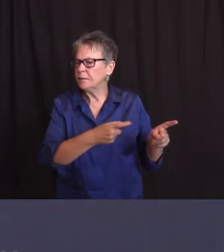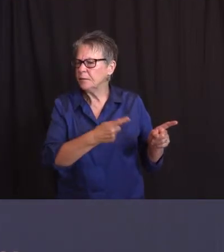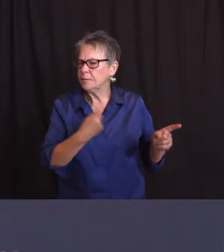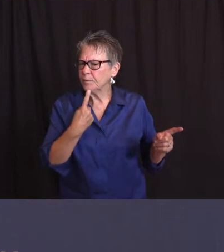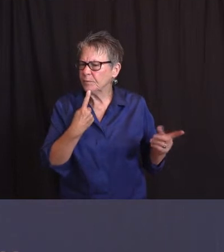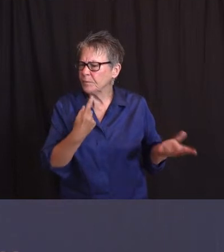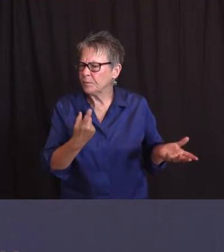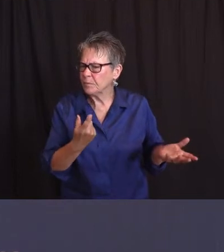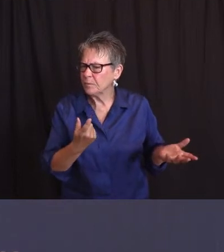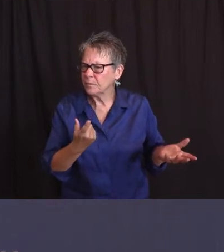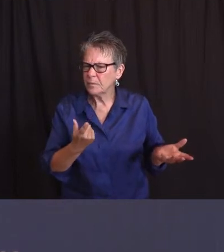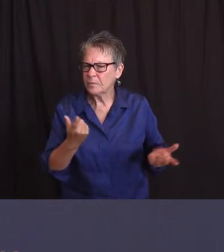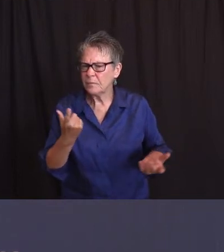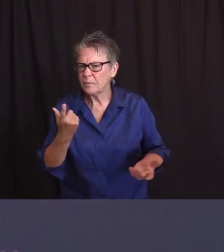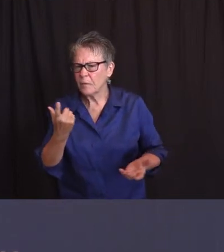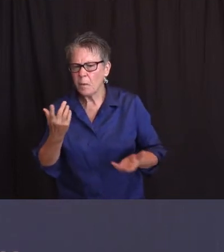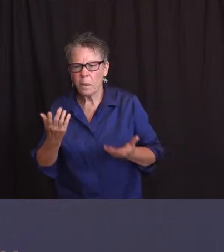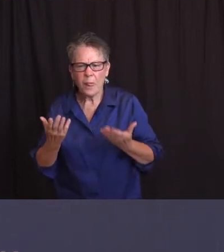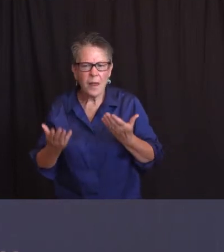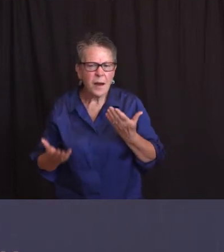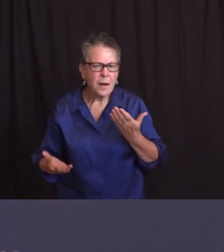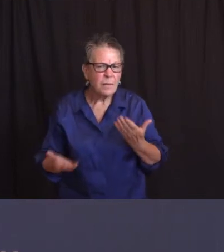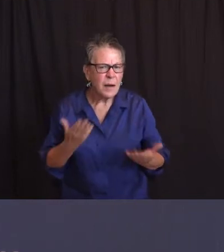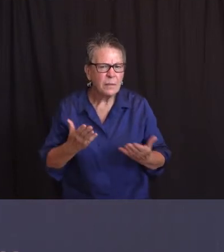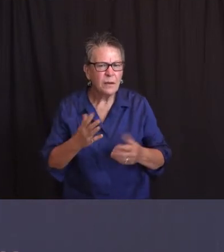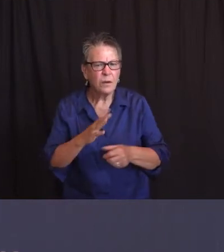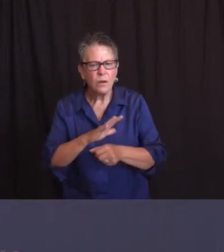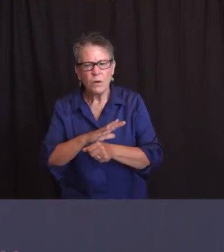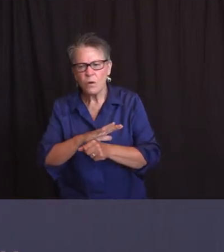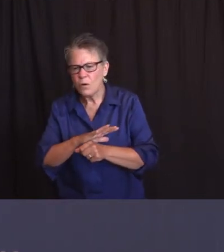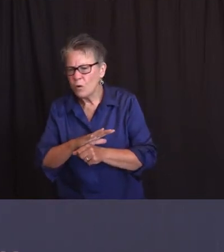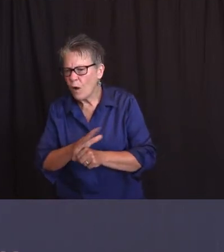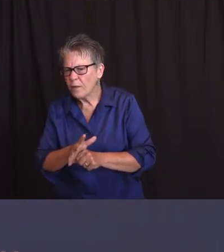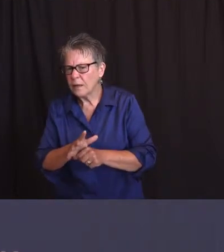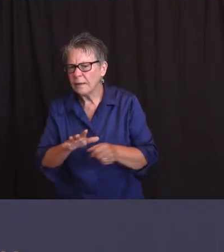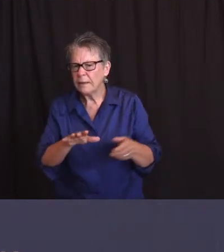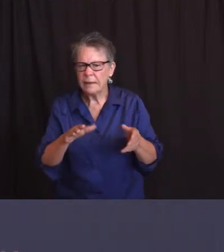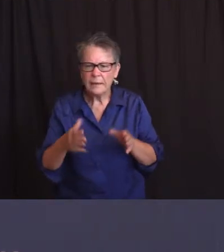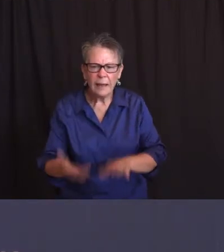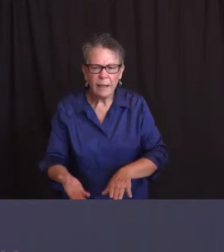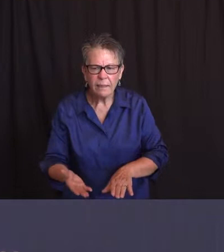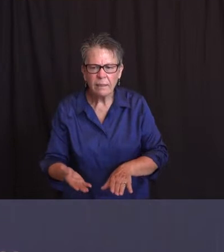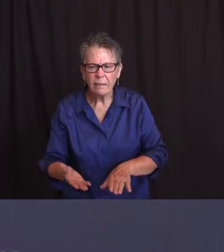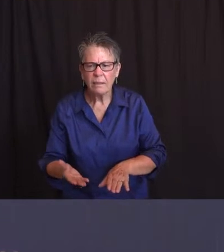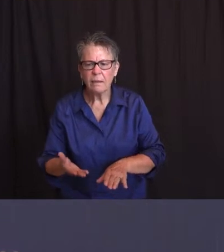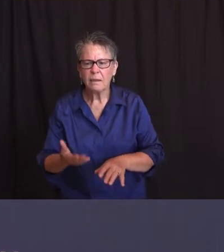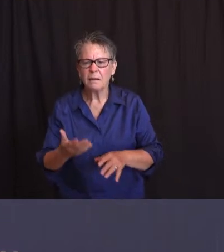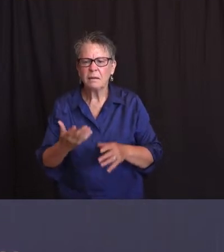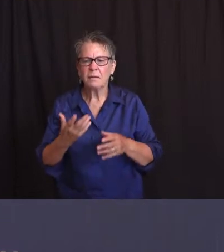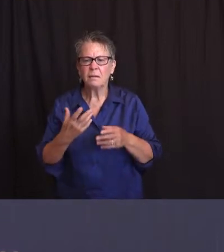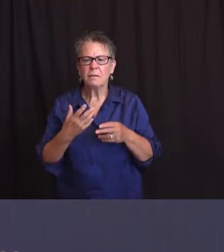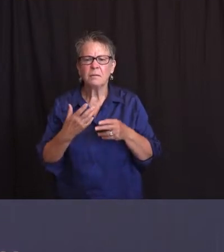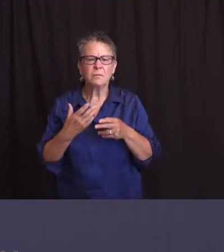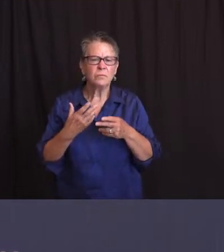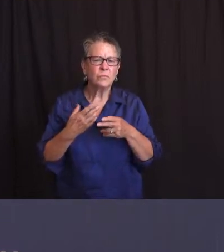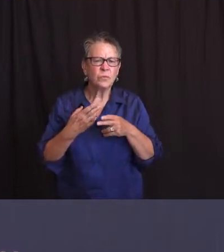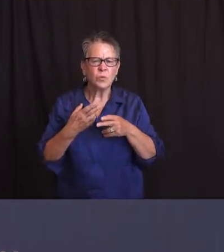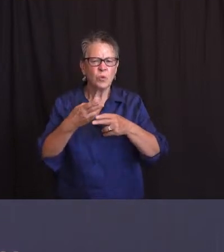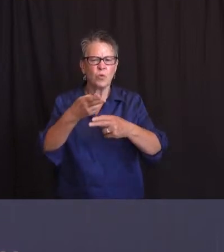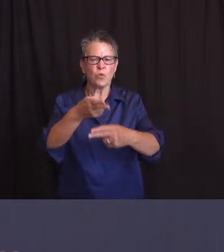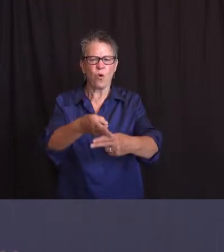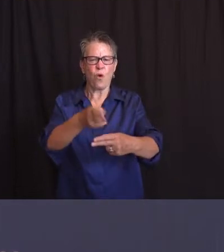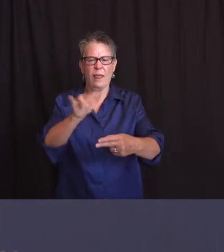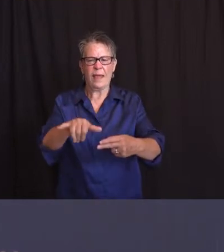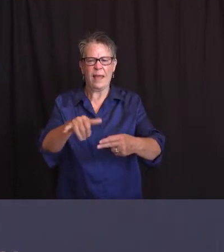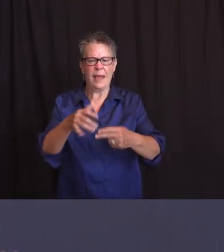COVID and you die, you end up as a probable death counted among those 2,719 folks. Are you telling us that out of all